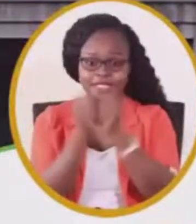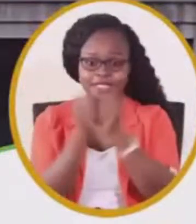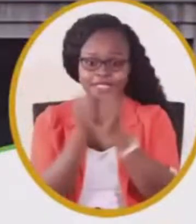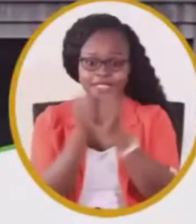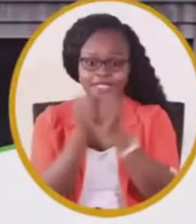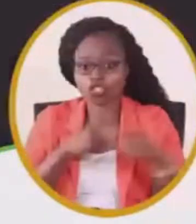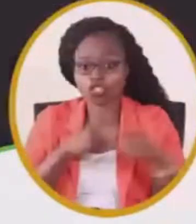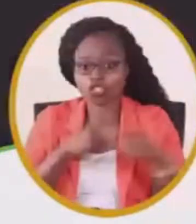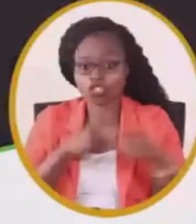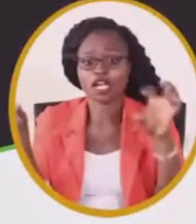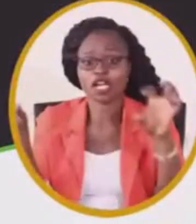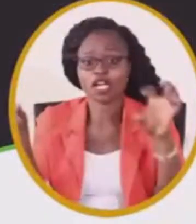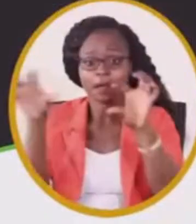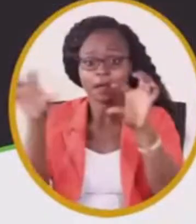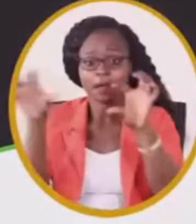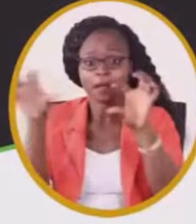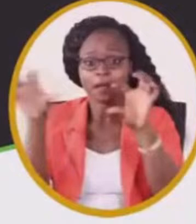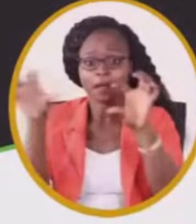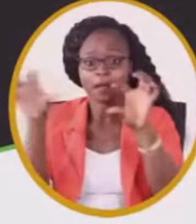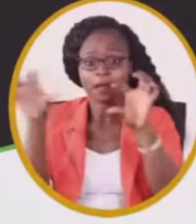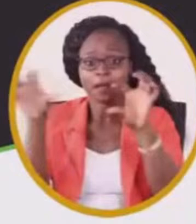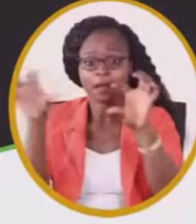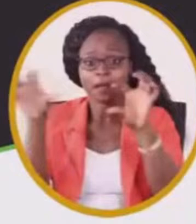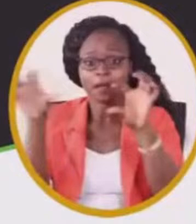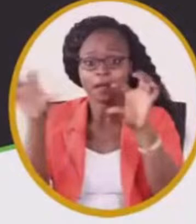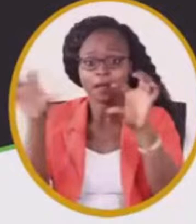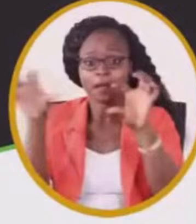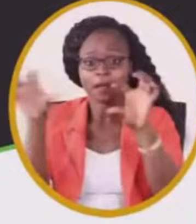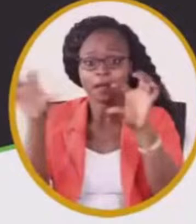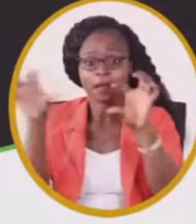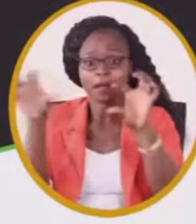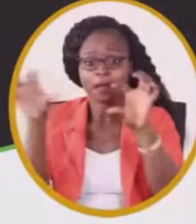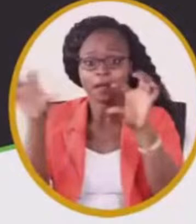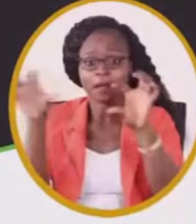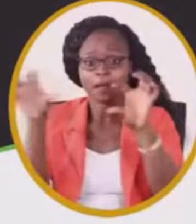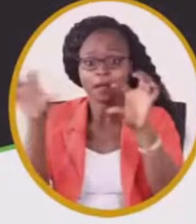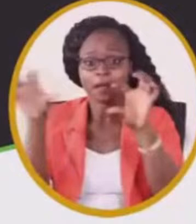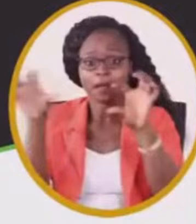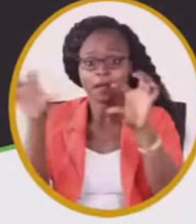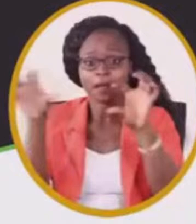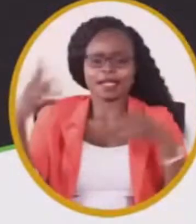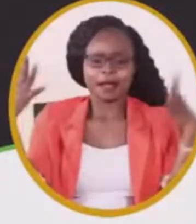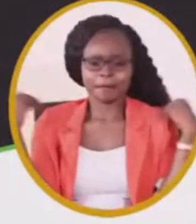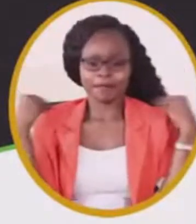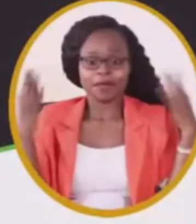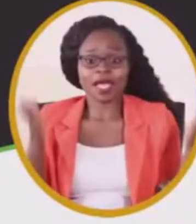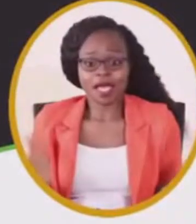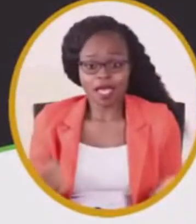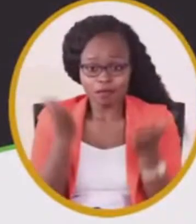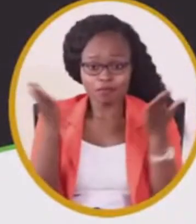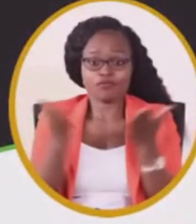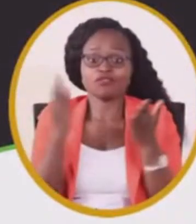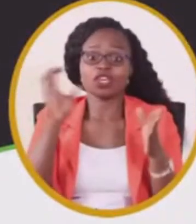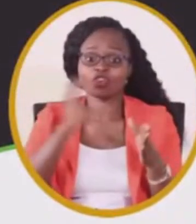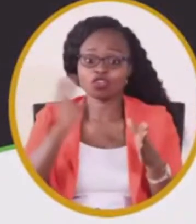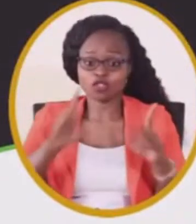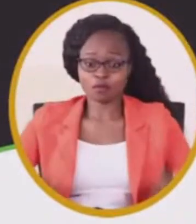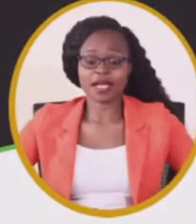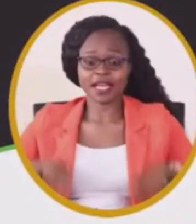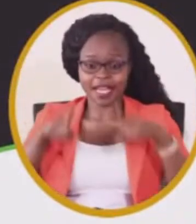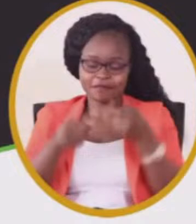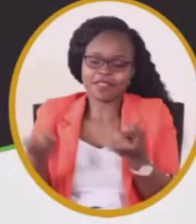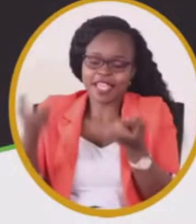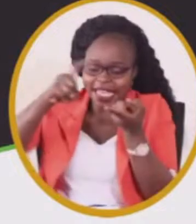and acquisitions, investigating and sanctioning restrictive trade practices, enhancing consumer welfare.